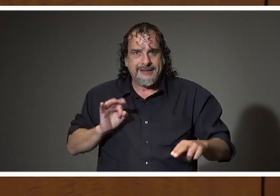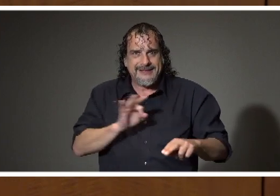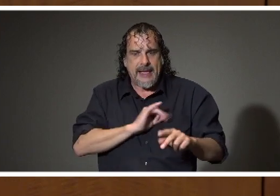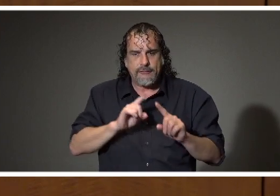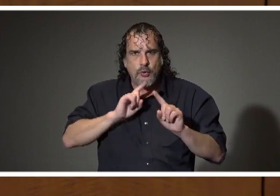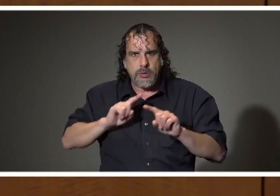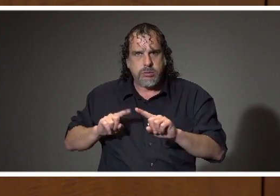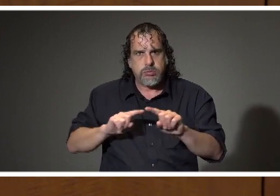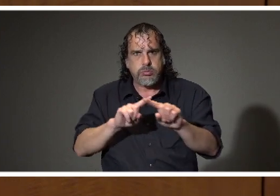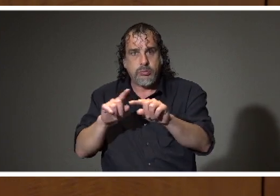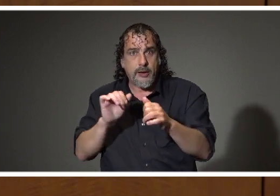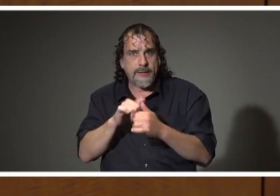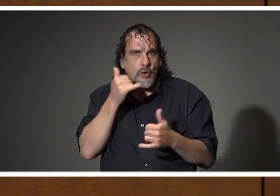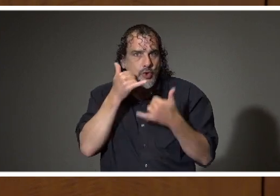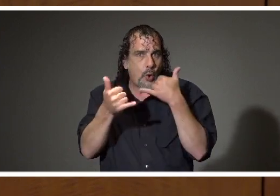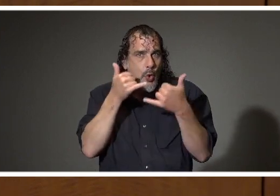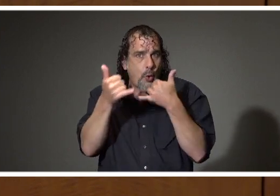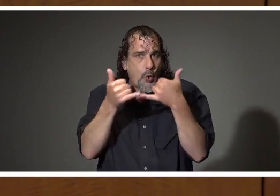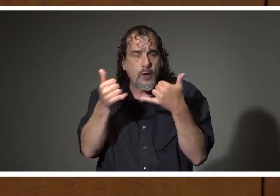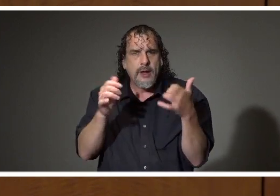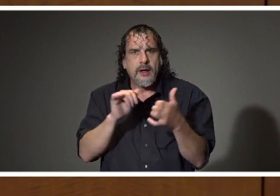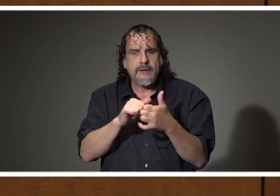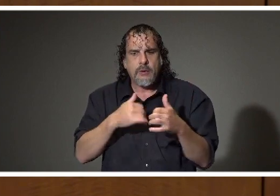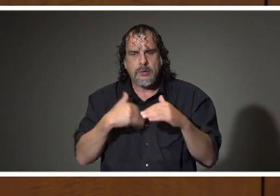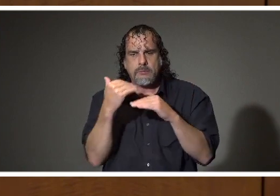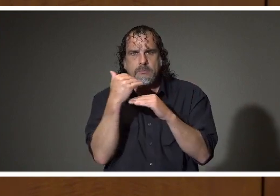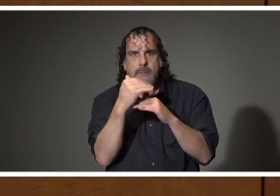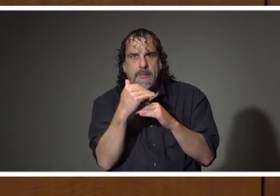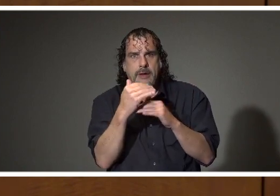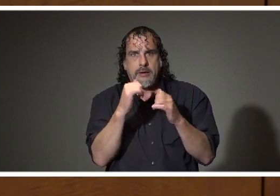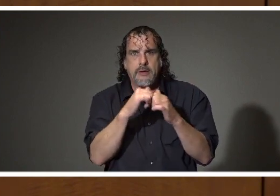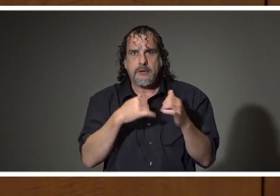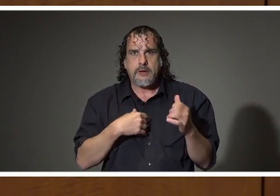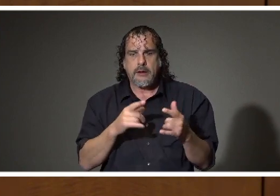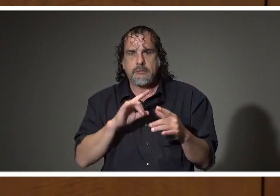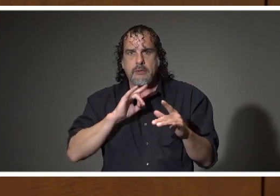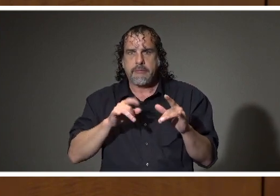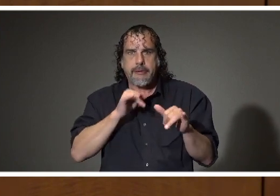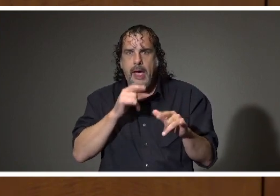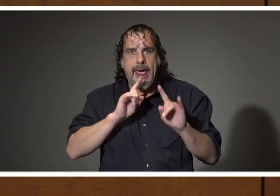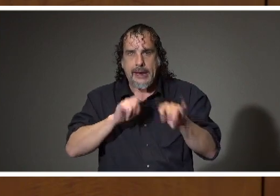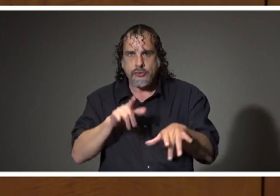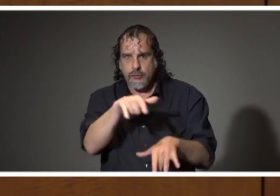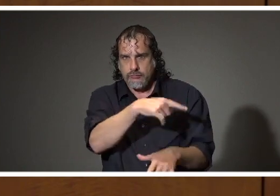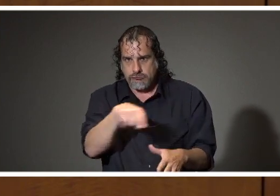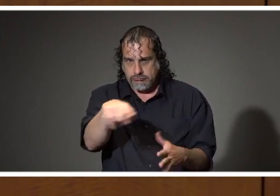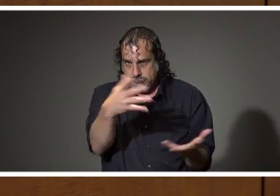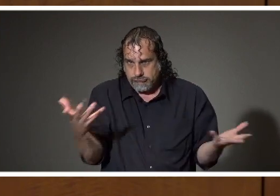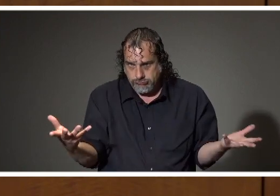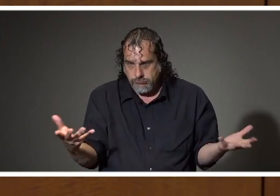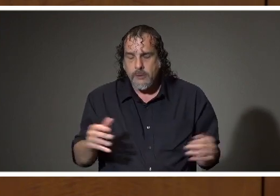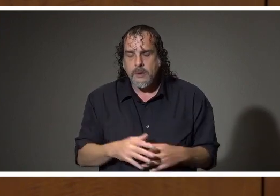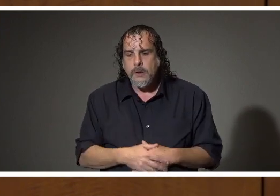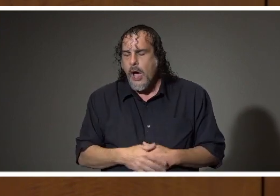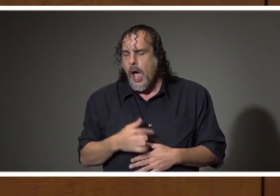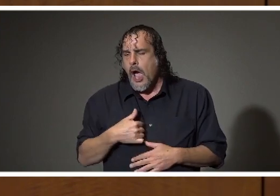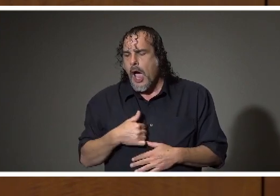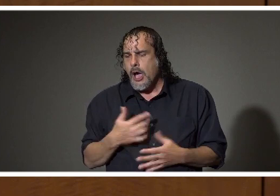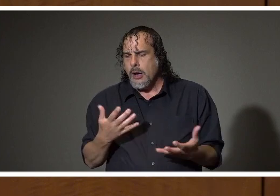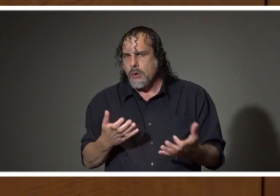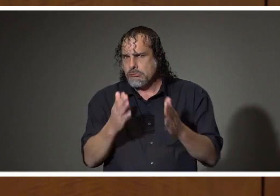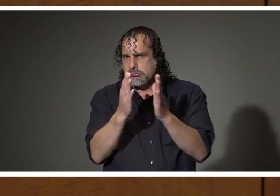calls so that we continue to minimize and mitigate the number of calls that go unanswered. And so I want to